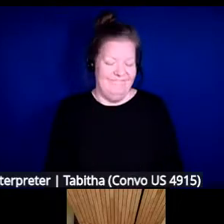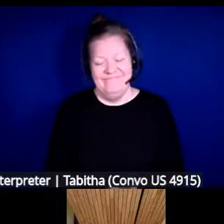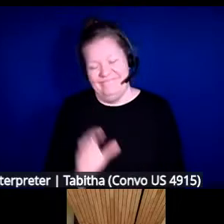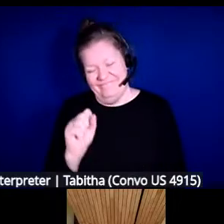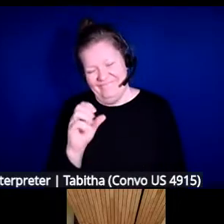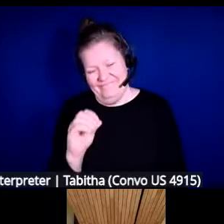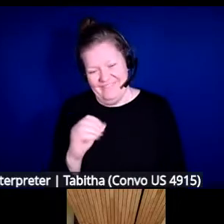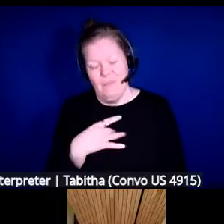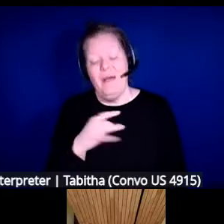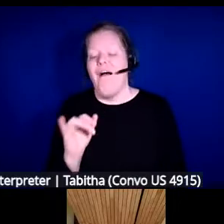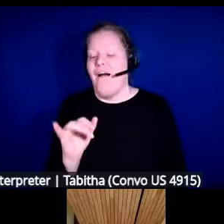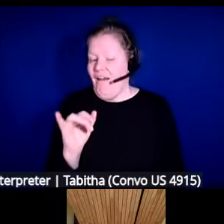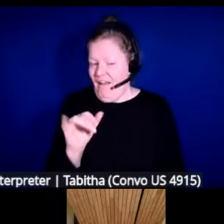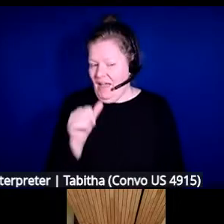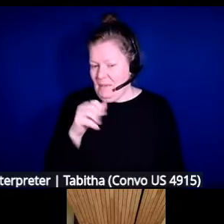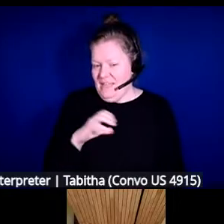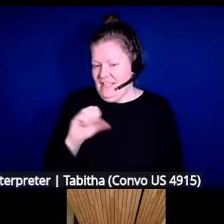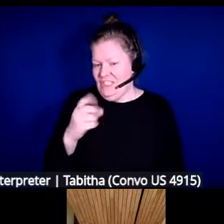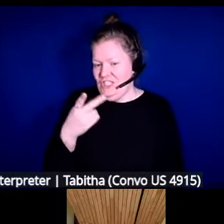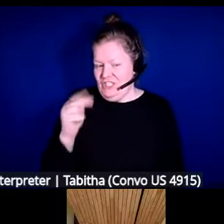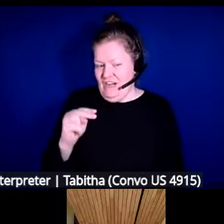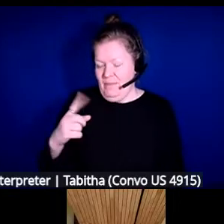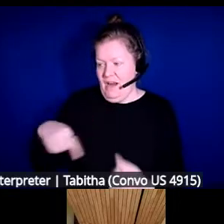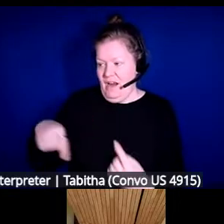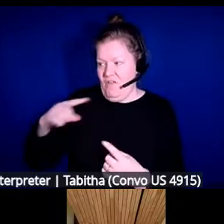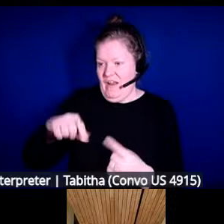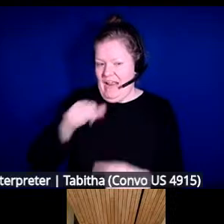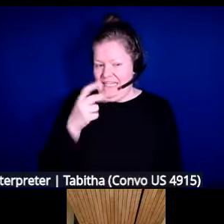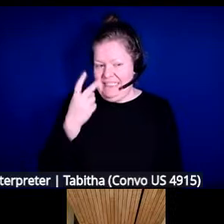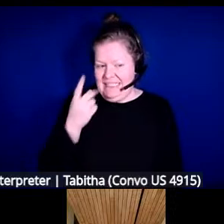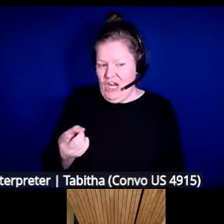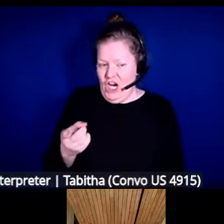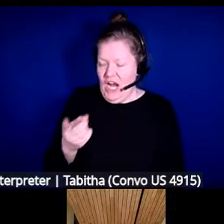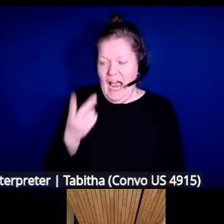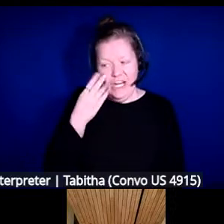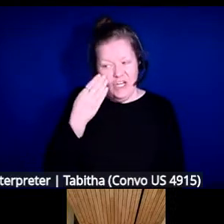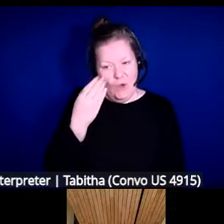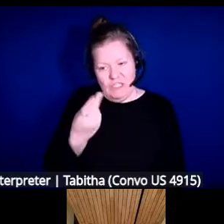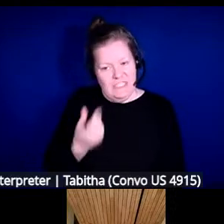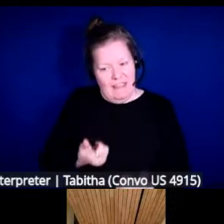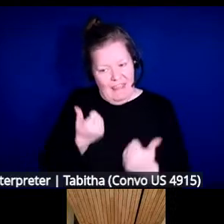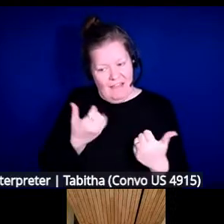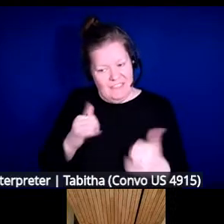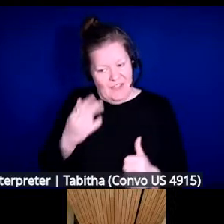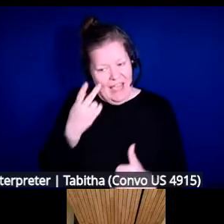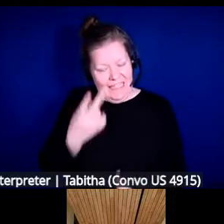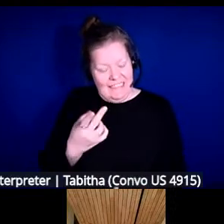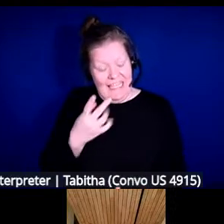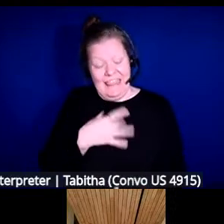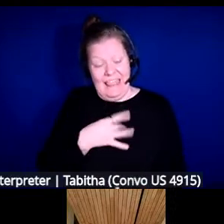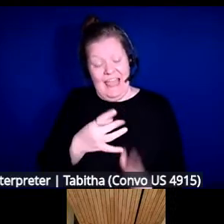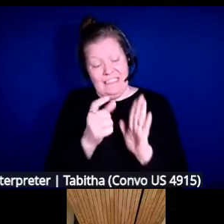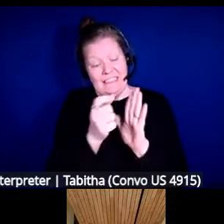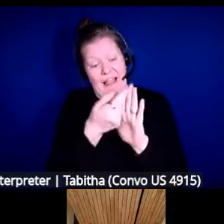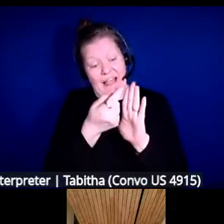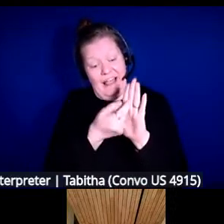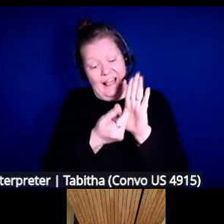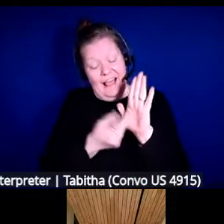So I'm like, oh, Miss Sharon done been around and I done seen her in. I know she alive still. I seen the likes pop up. I know you still